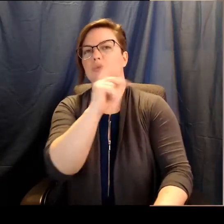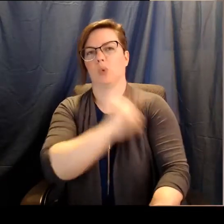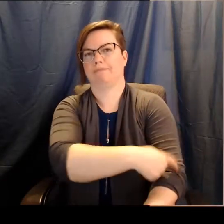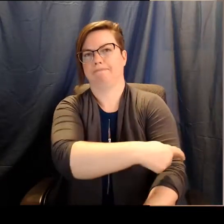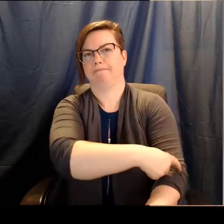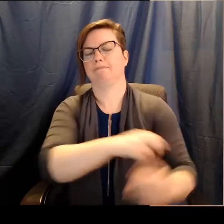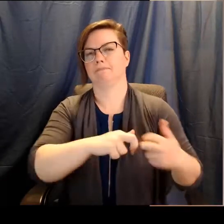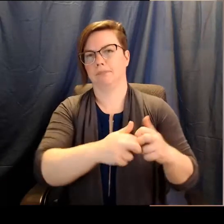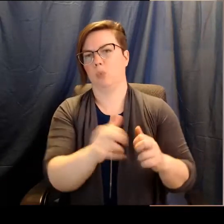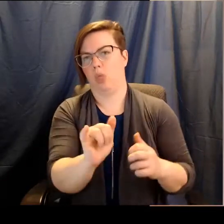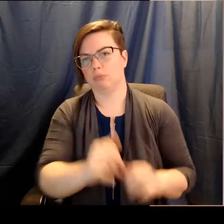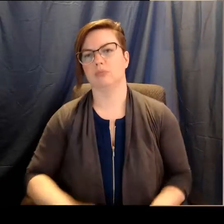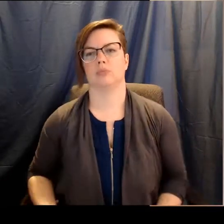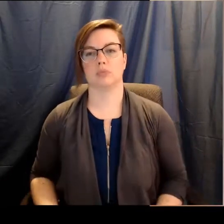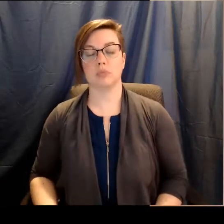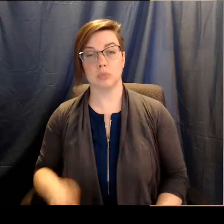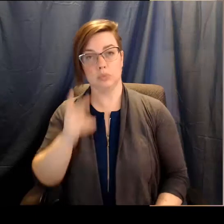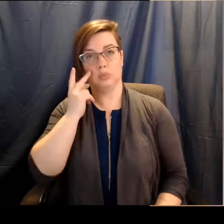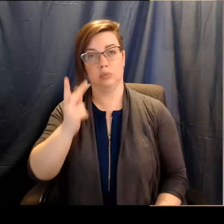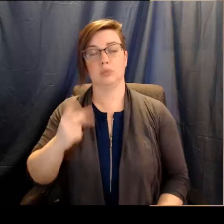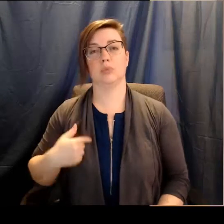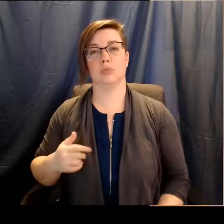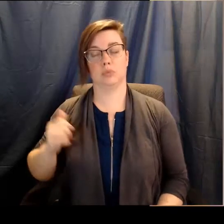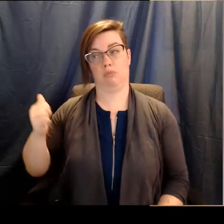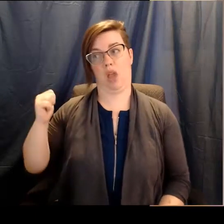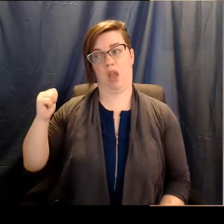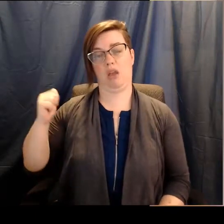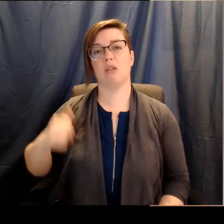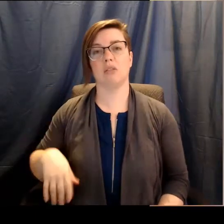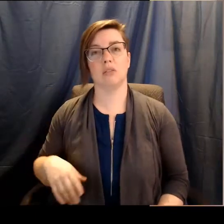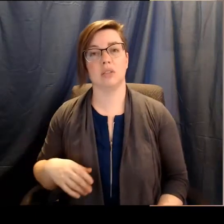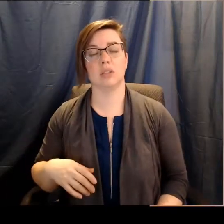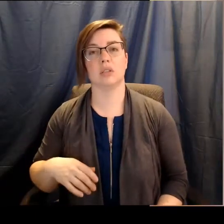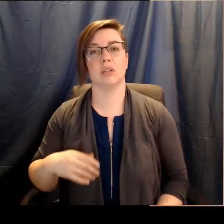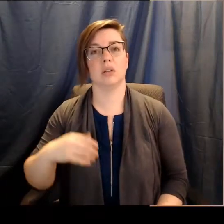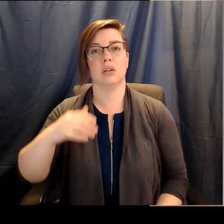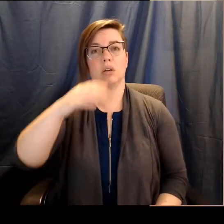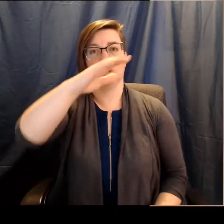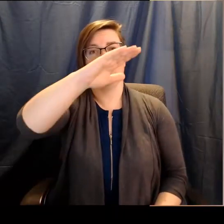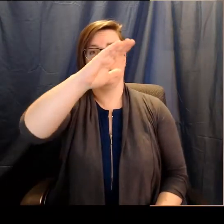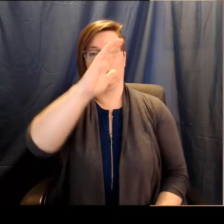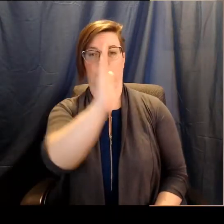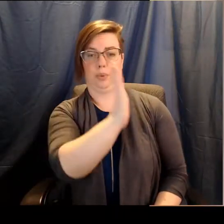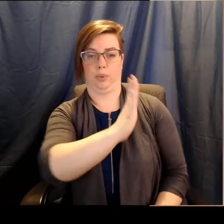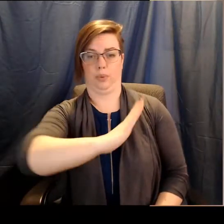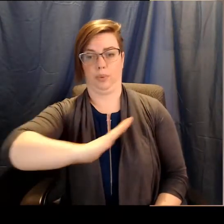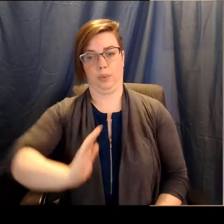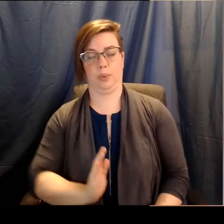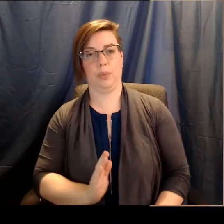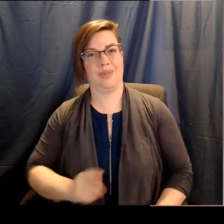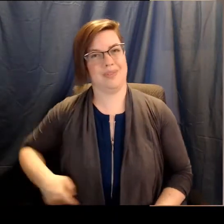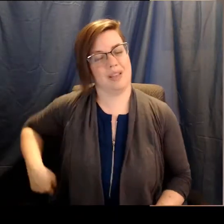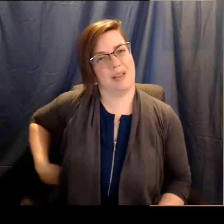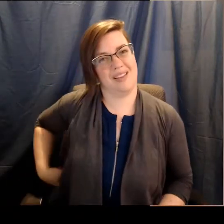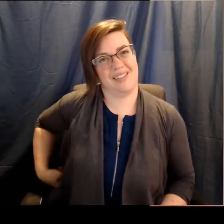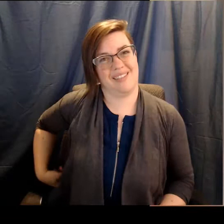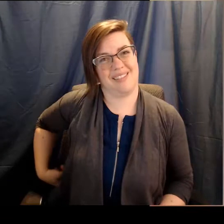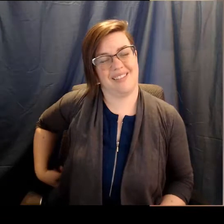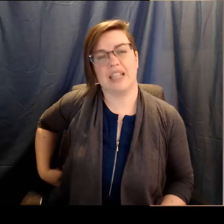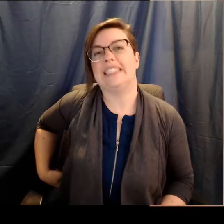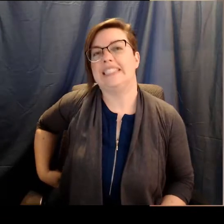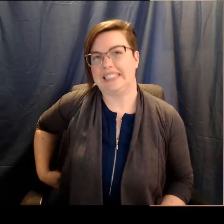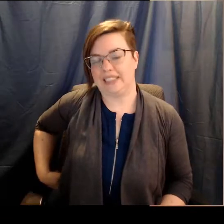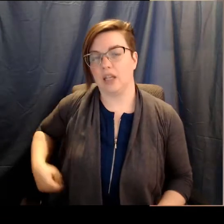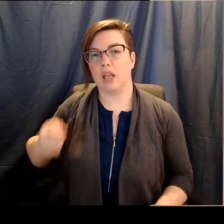you can actually see that she does still have that curve. The longer she works, she's going to start to slouch forward. That curve's going to go away, which is actually